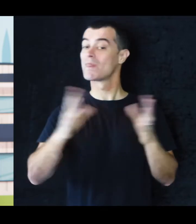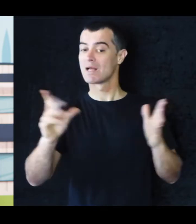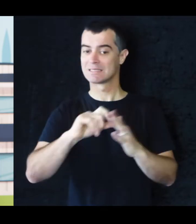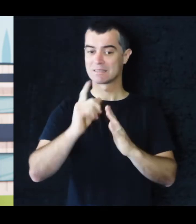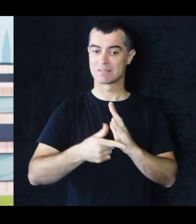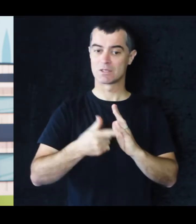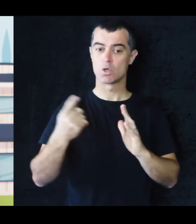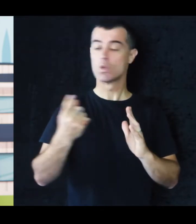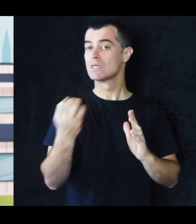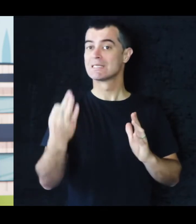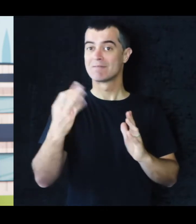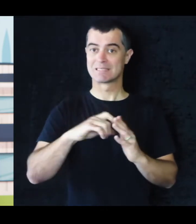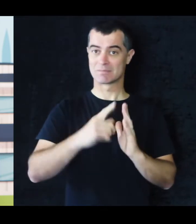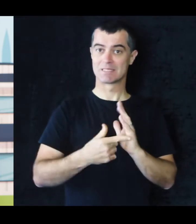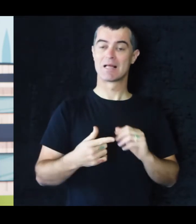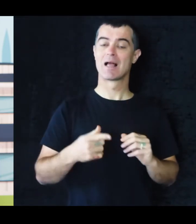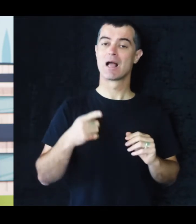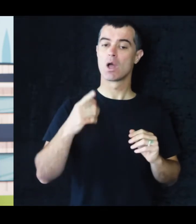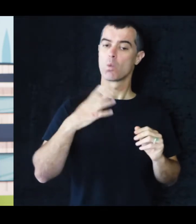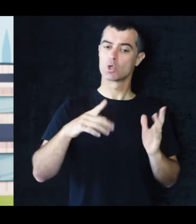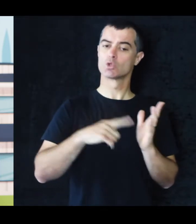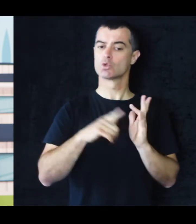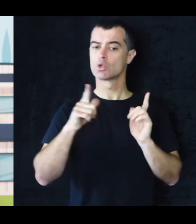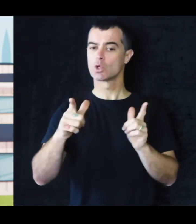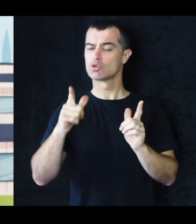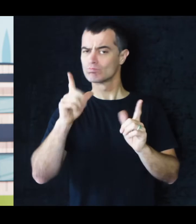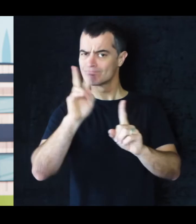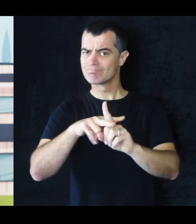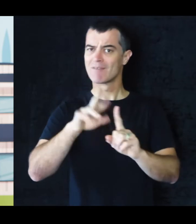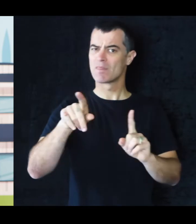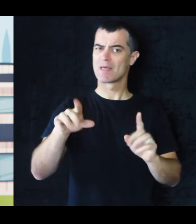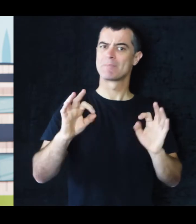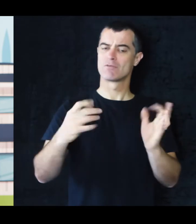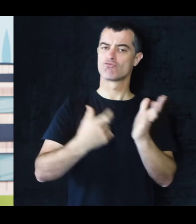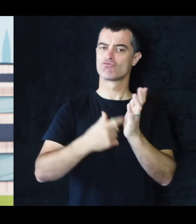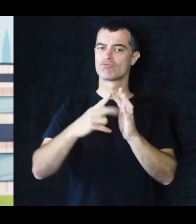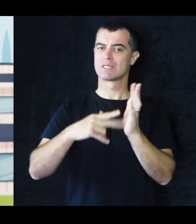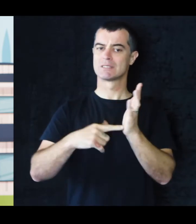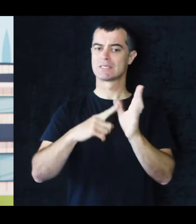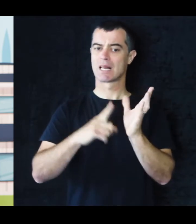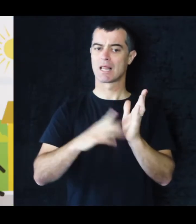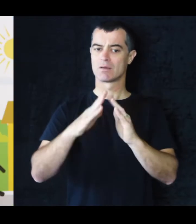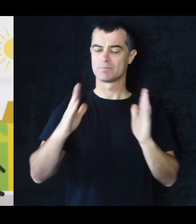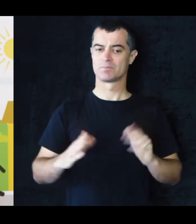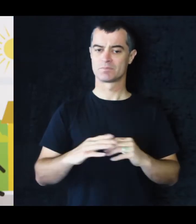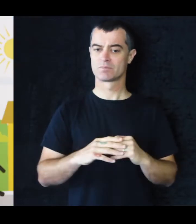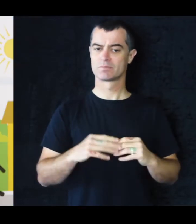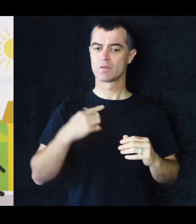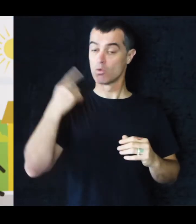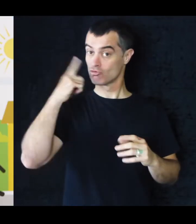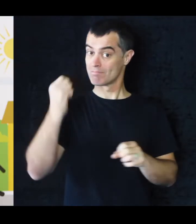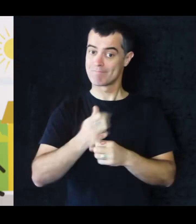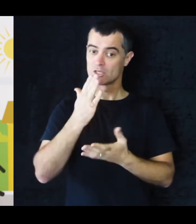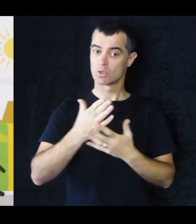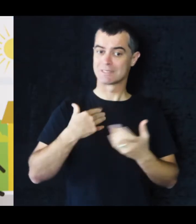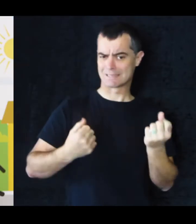a that hasn't got a disability that wants to go for that particular rental property. I would be trying to make sure